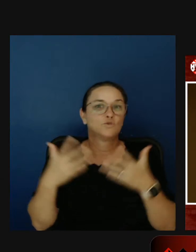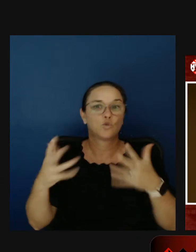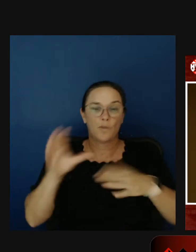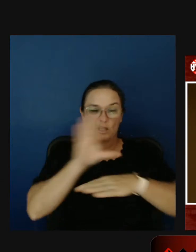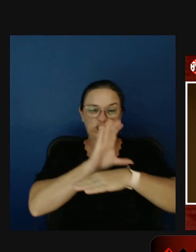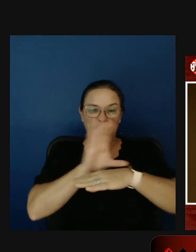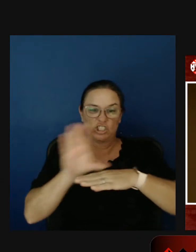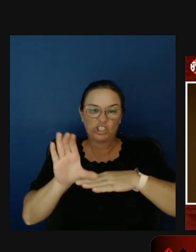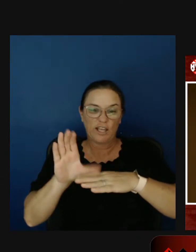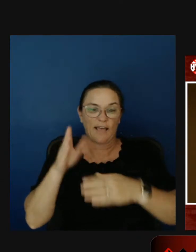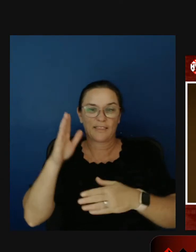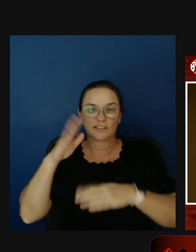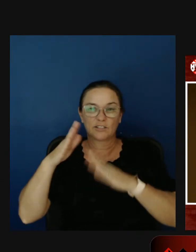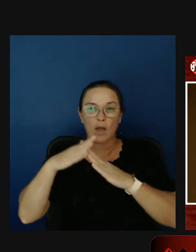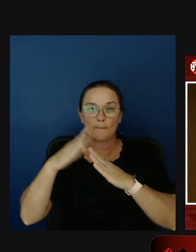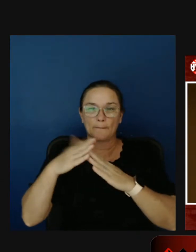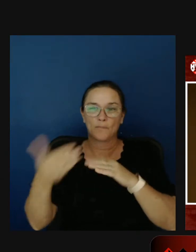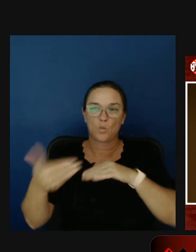covering your rocks.